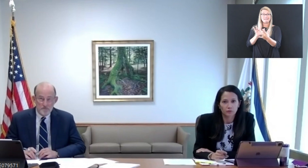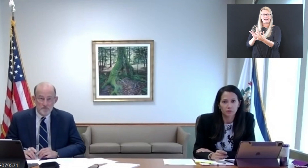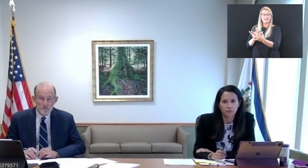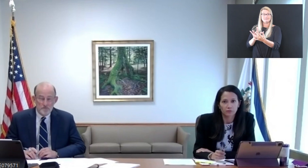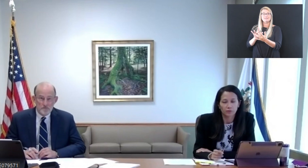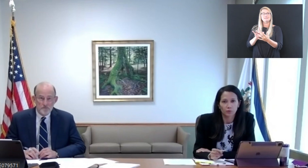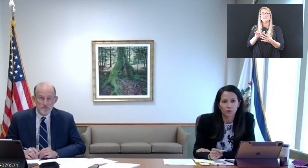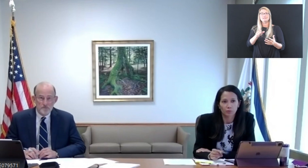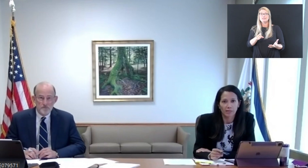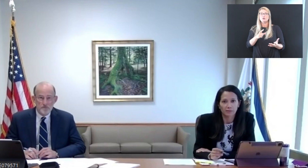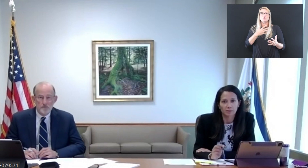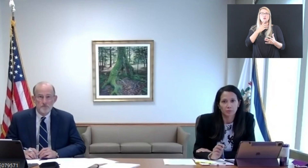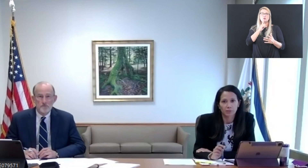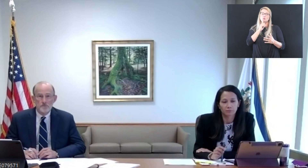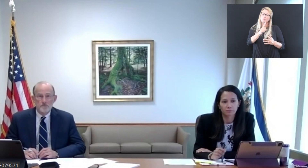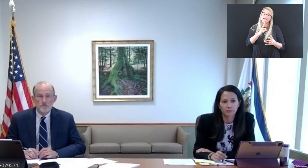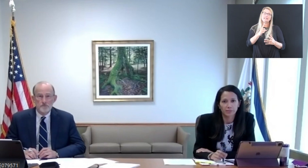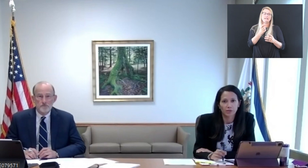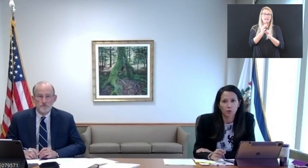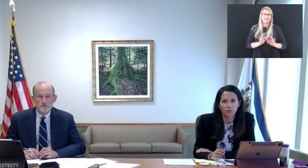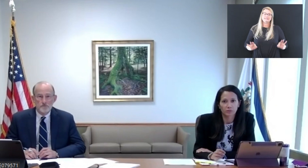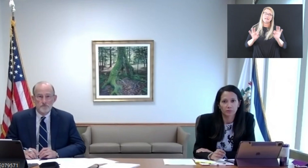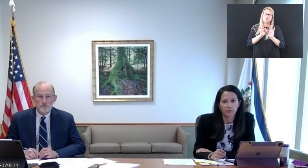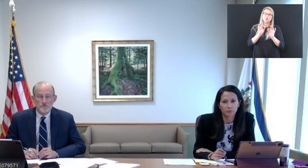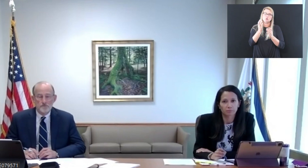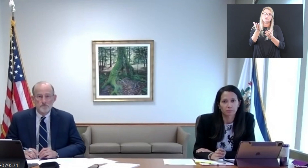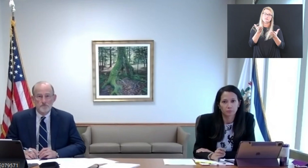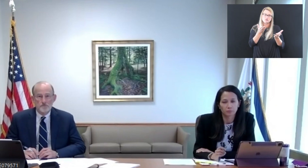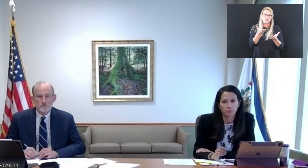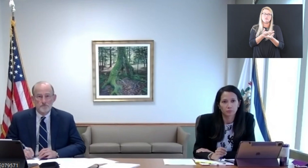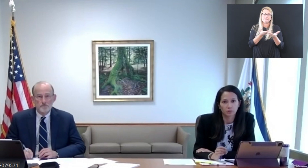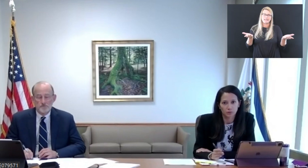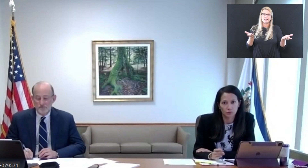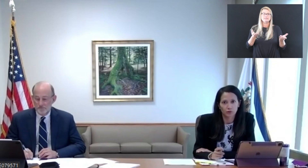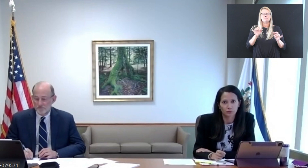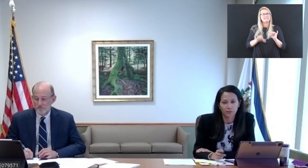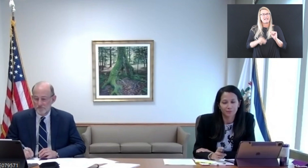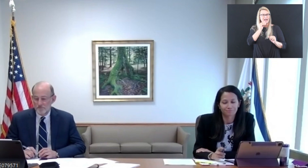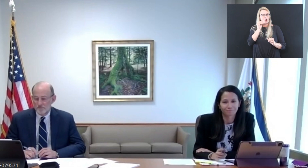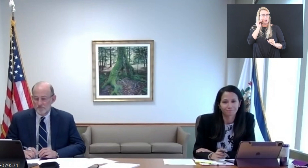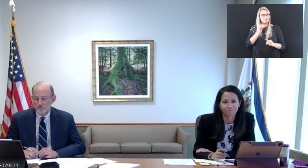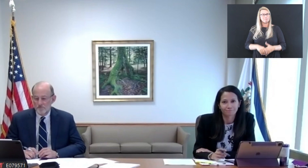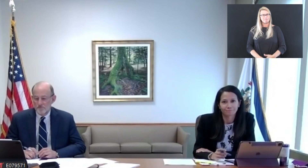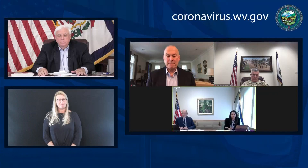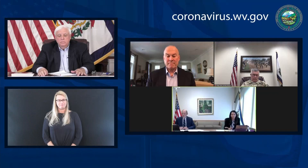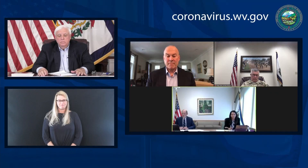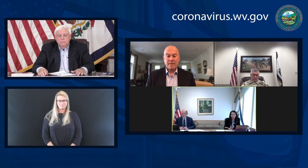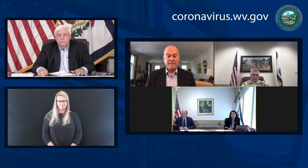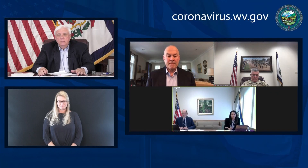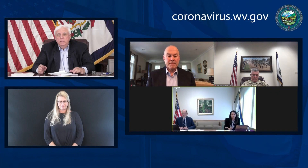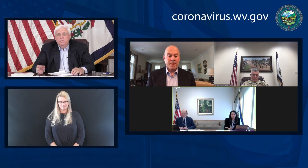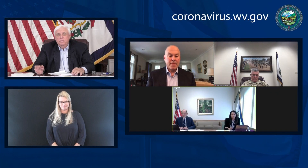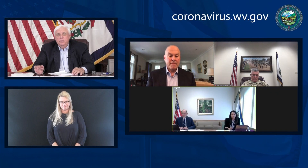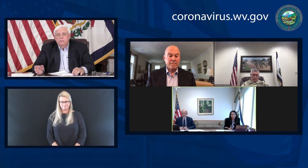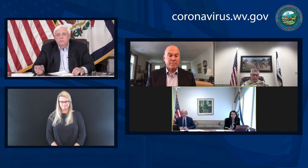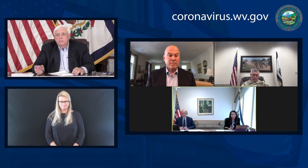essential services, definitely wear your mask. But staying home is the best solution for that.